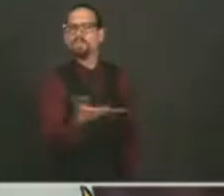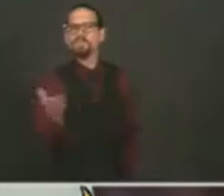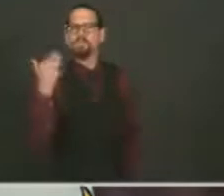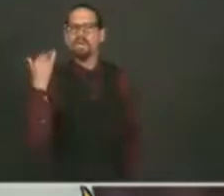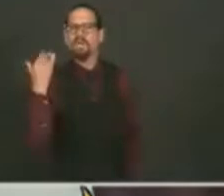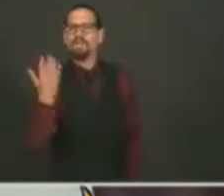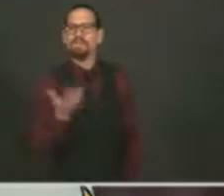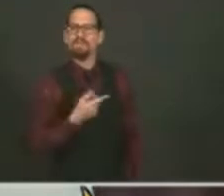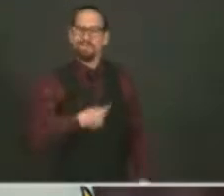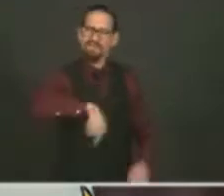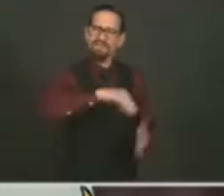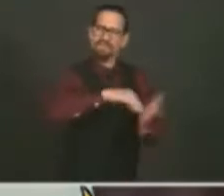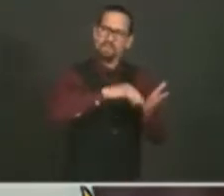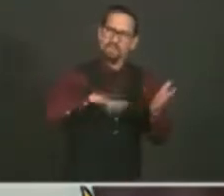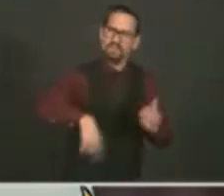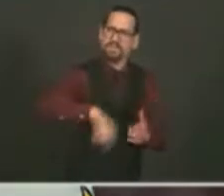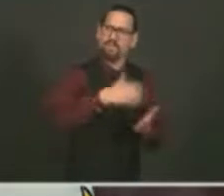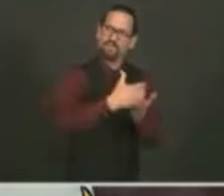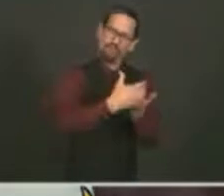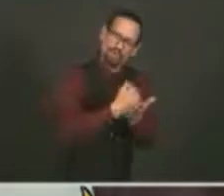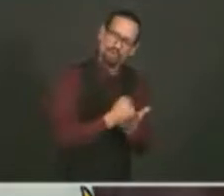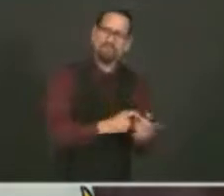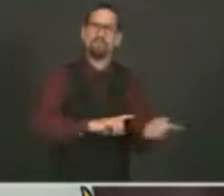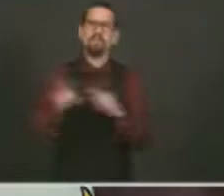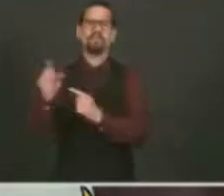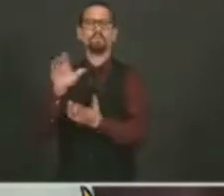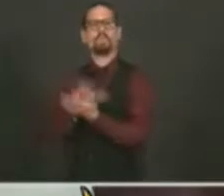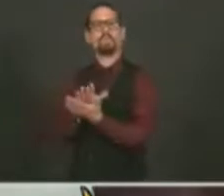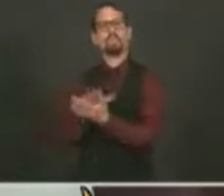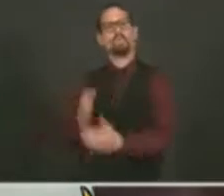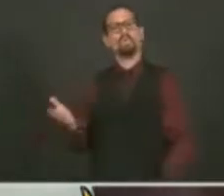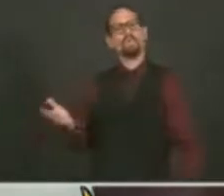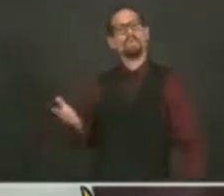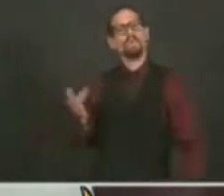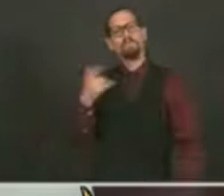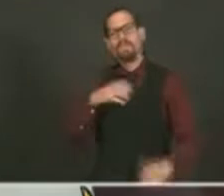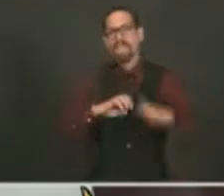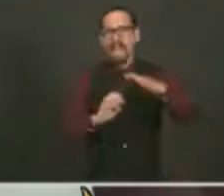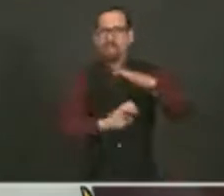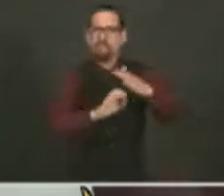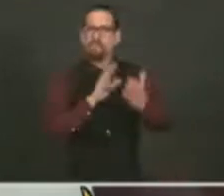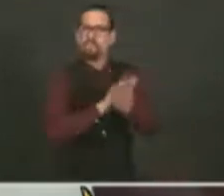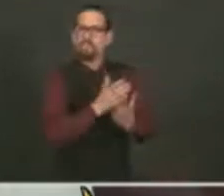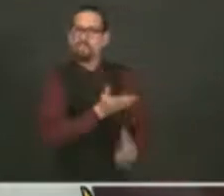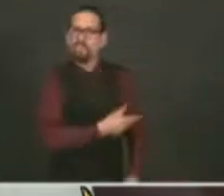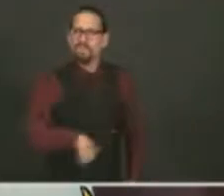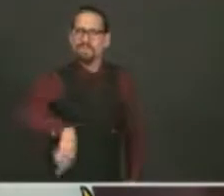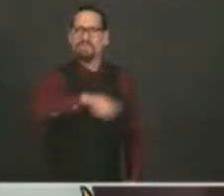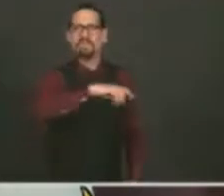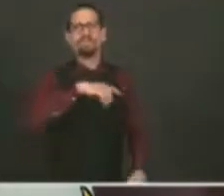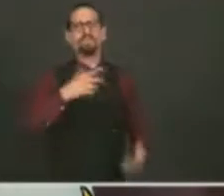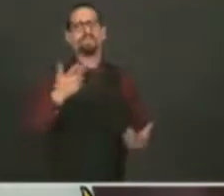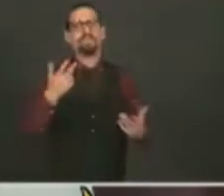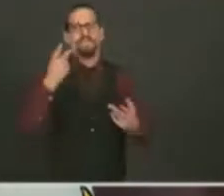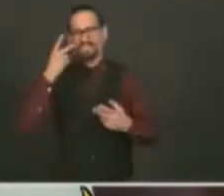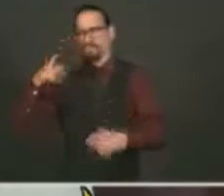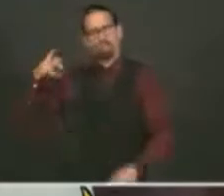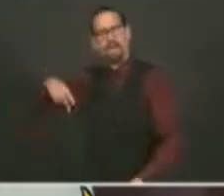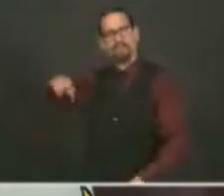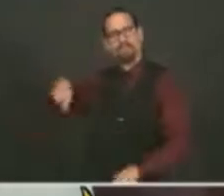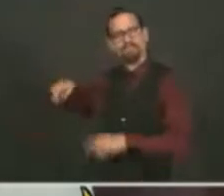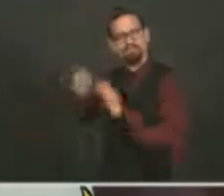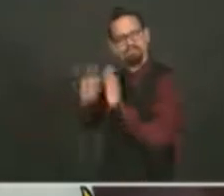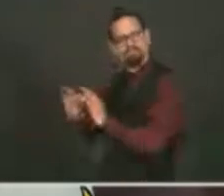it. Why is it that they can go, elementary school students are going to school in Providence and not in Pawtucket?